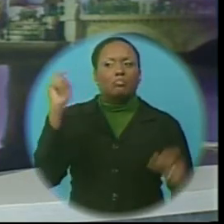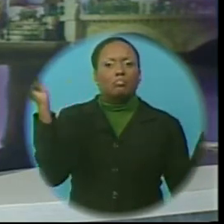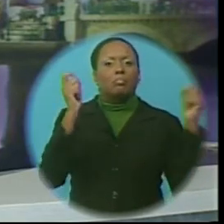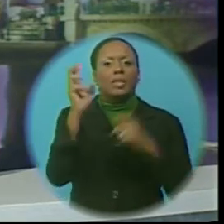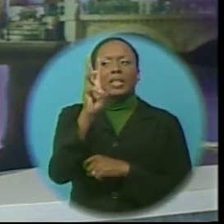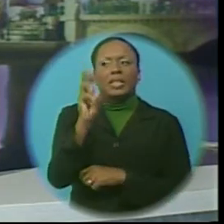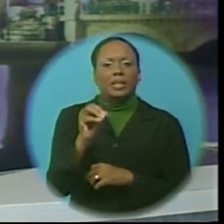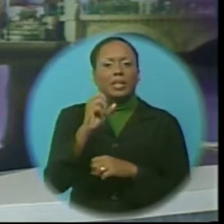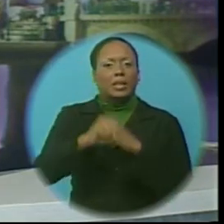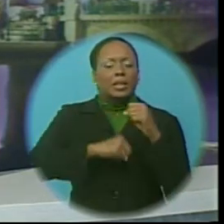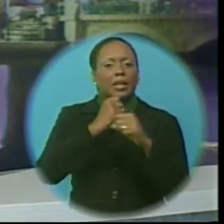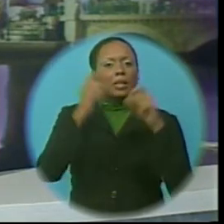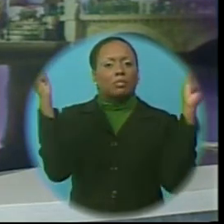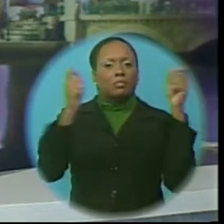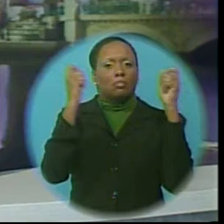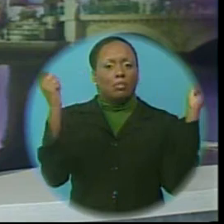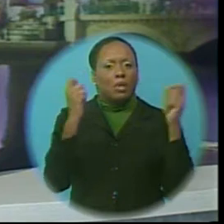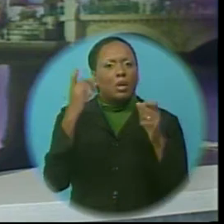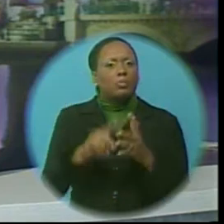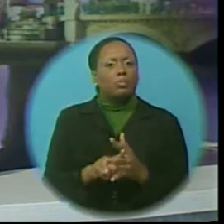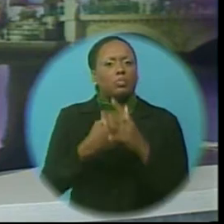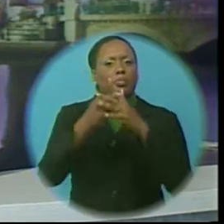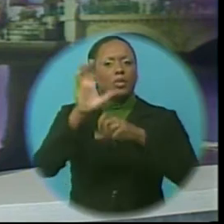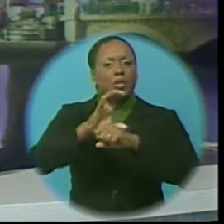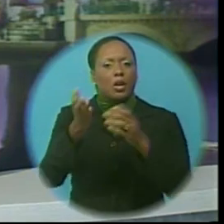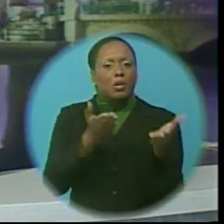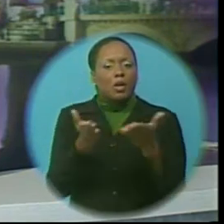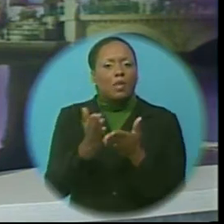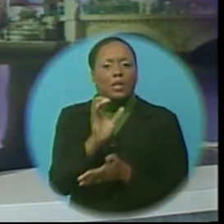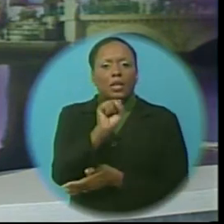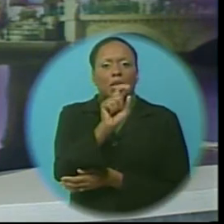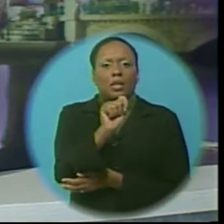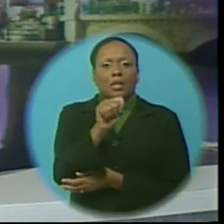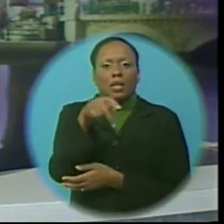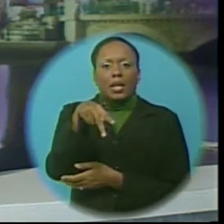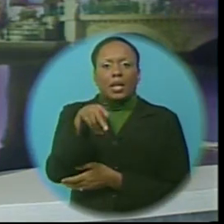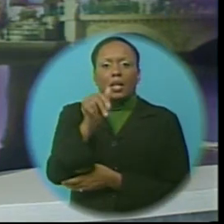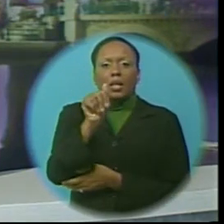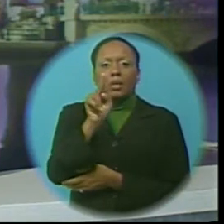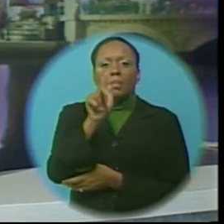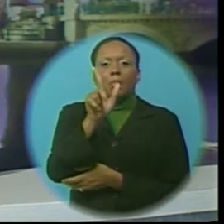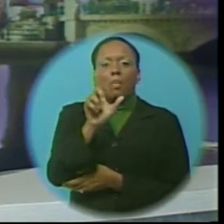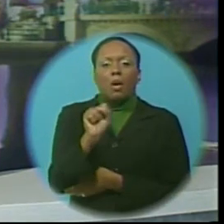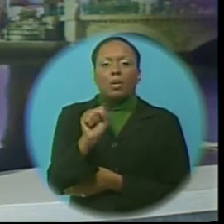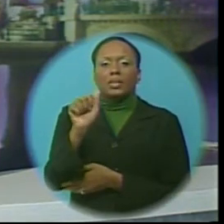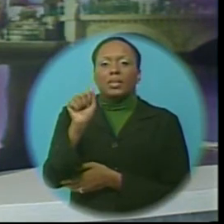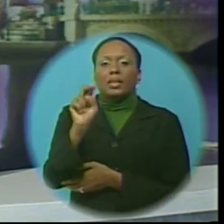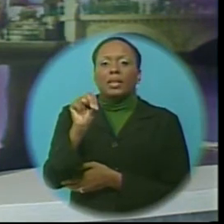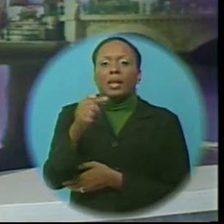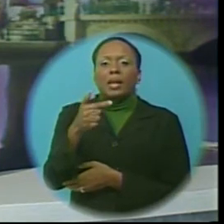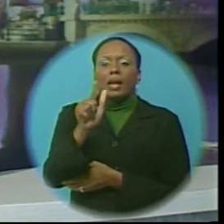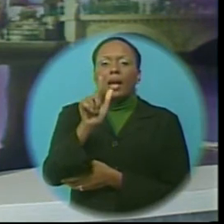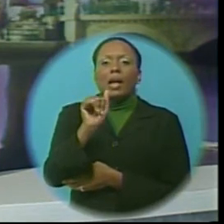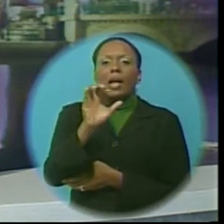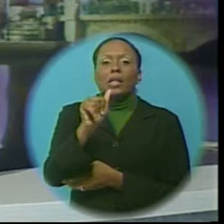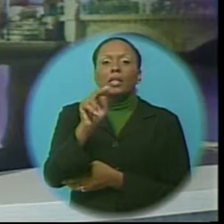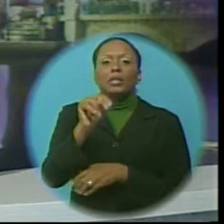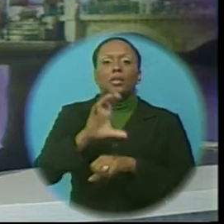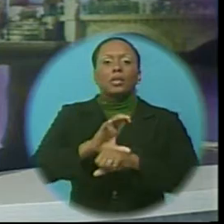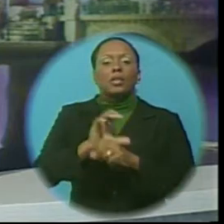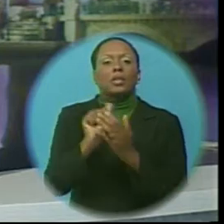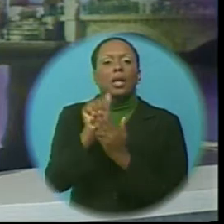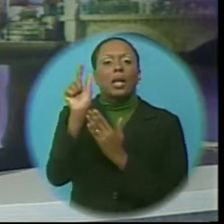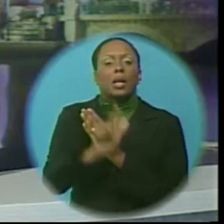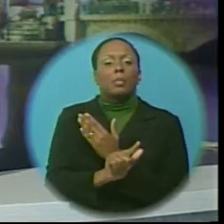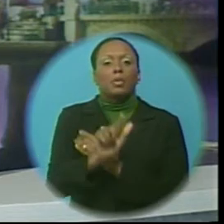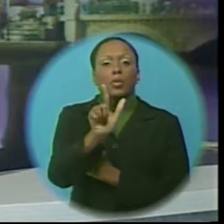is celebrating its 60th anniversary, and celebrations will kick off with a church service at St. Paul's Anglican Church on April